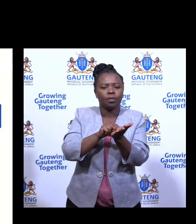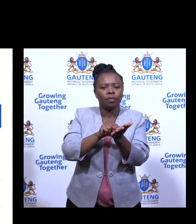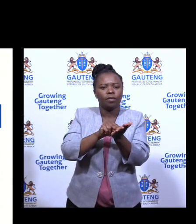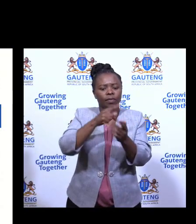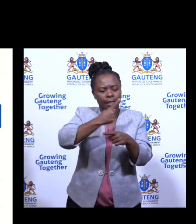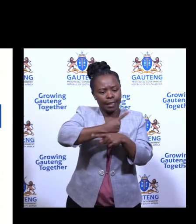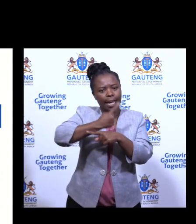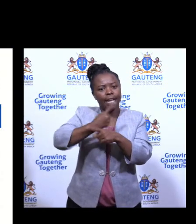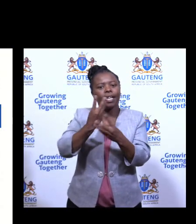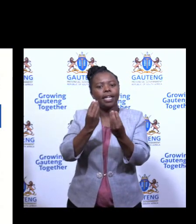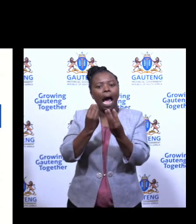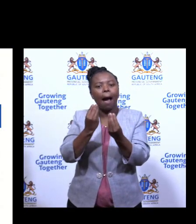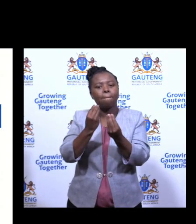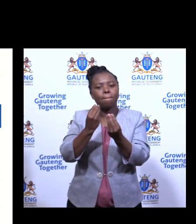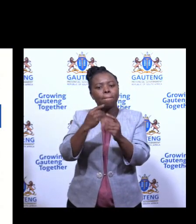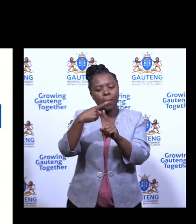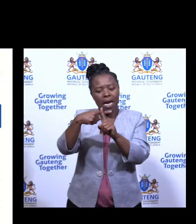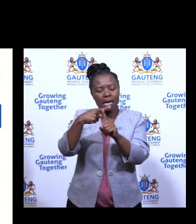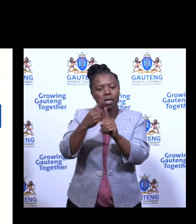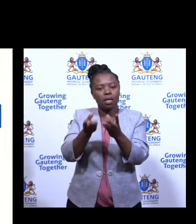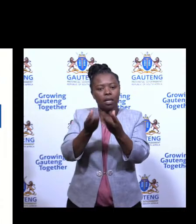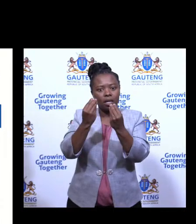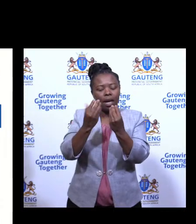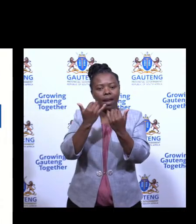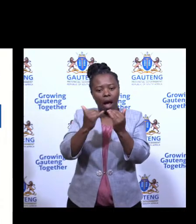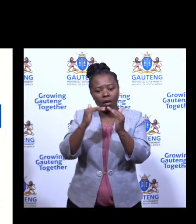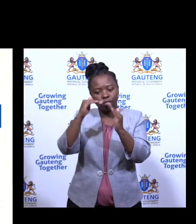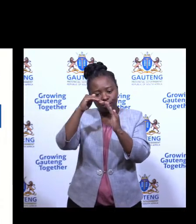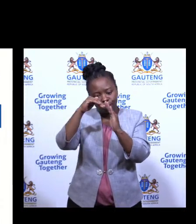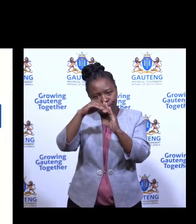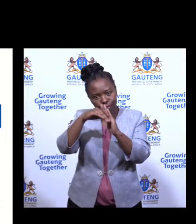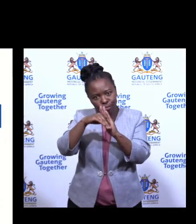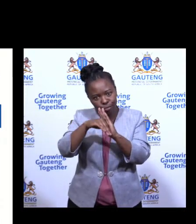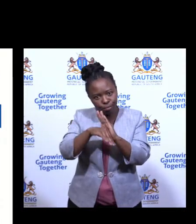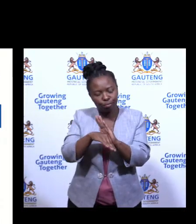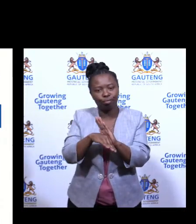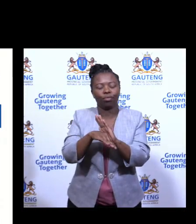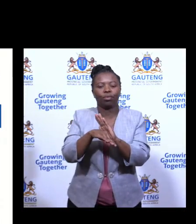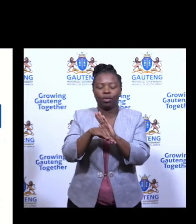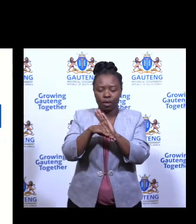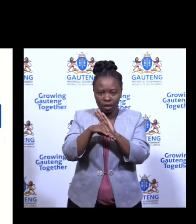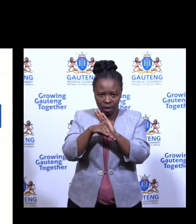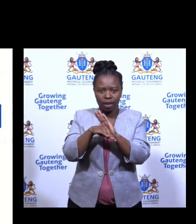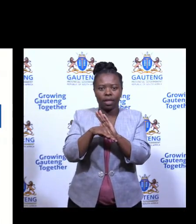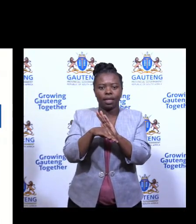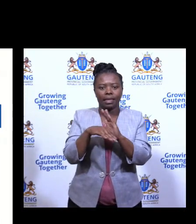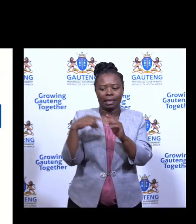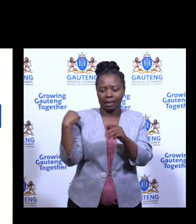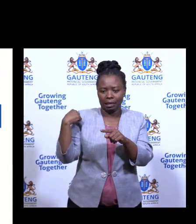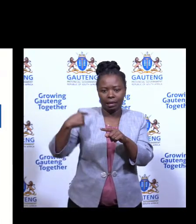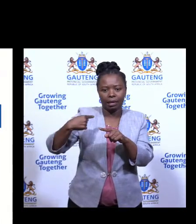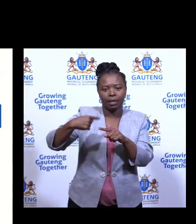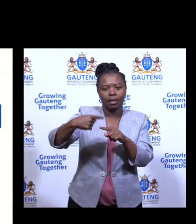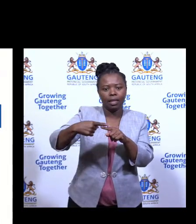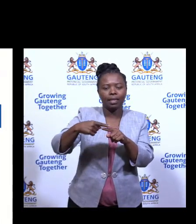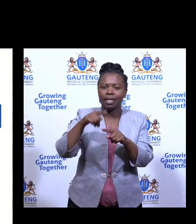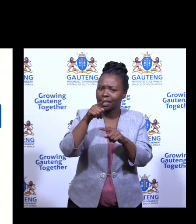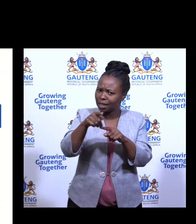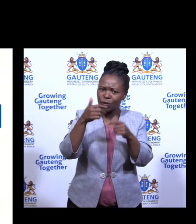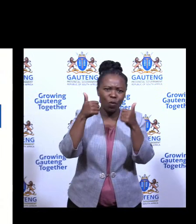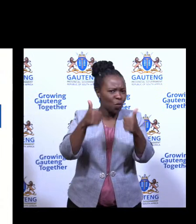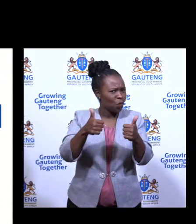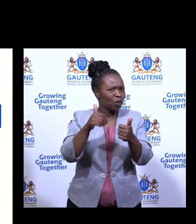of cases has been going down quite significantly in the last few days. That's a good